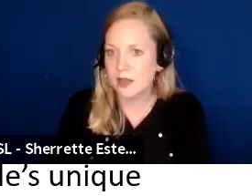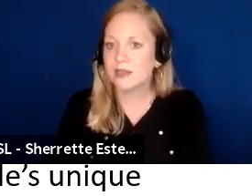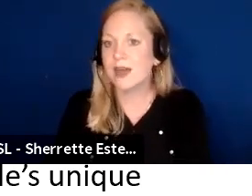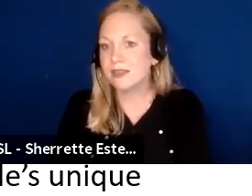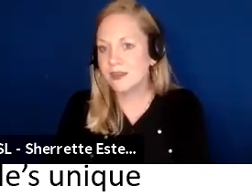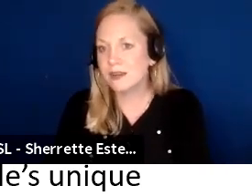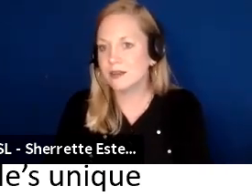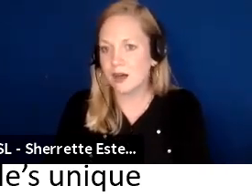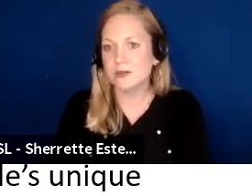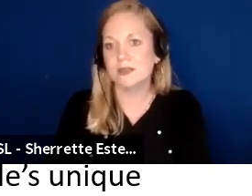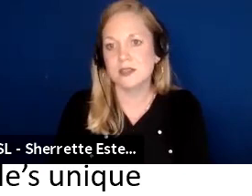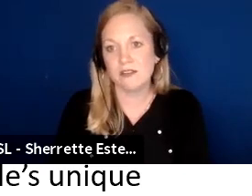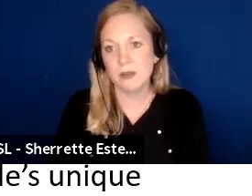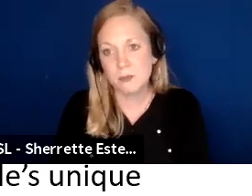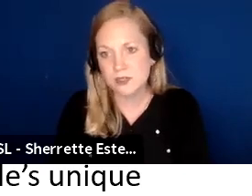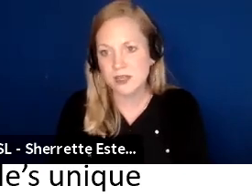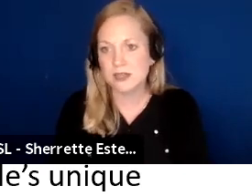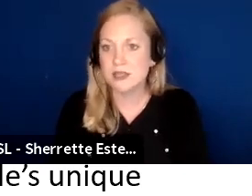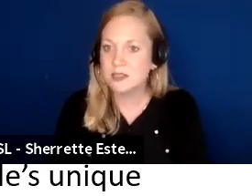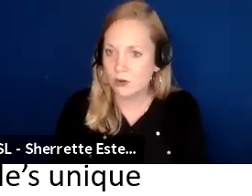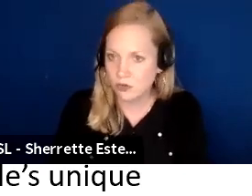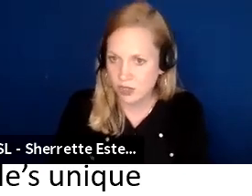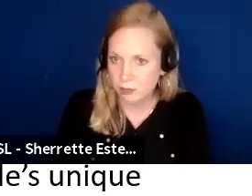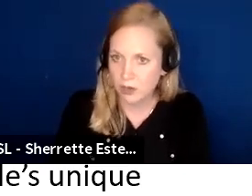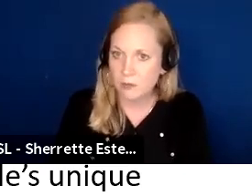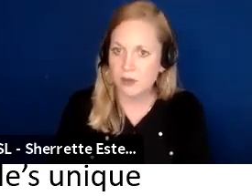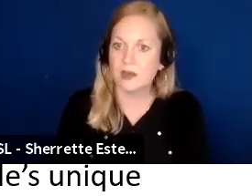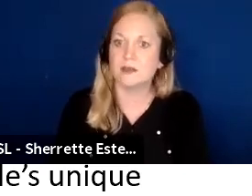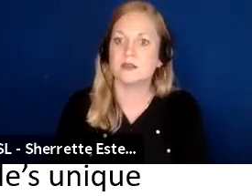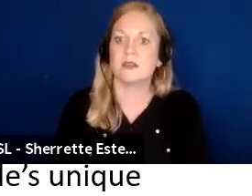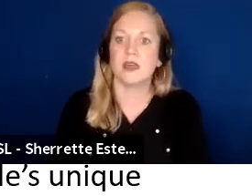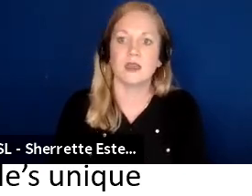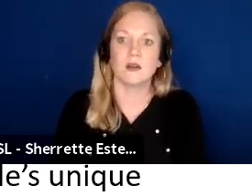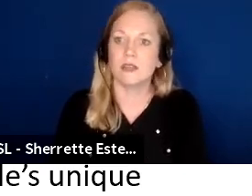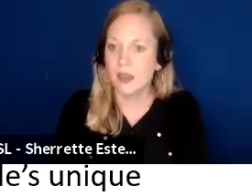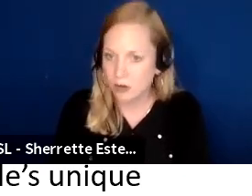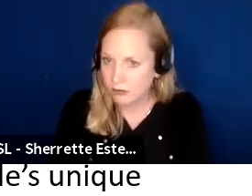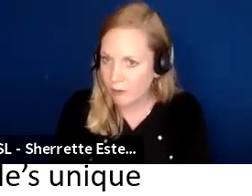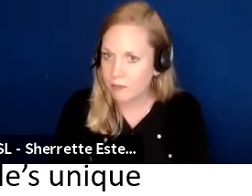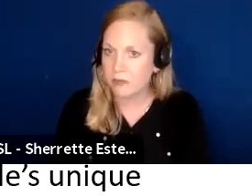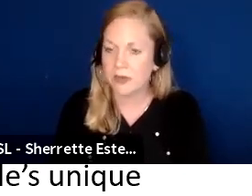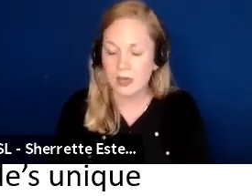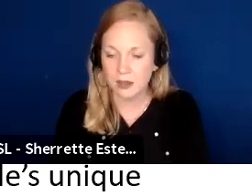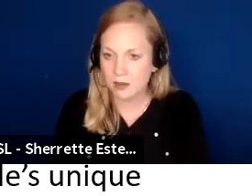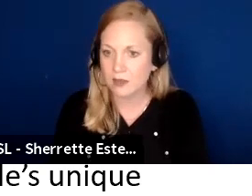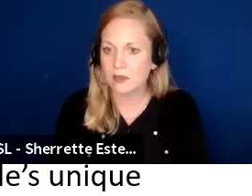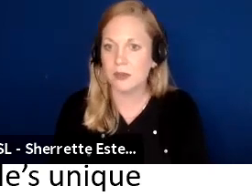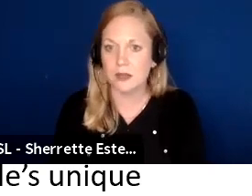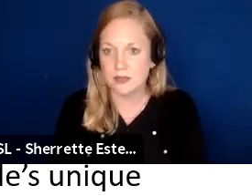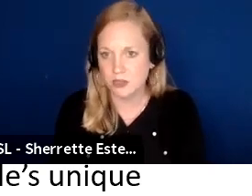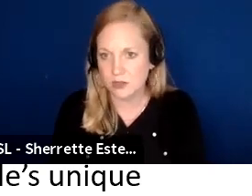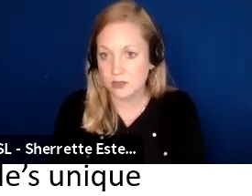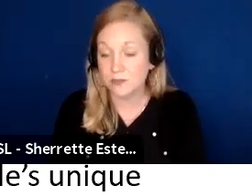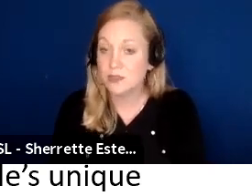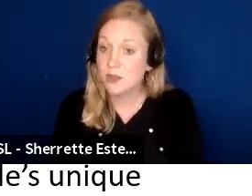process, that then allows the deaf people to get a sense of ownership because they are there from the beginning in the